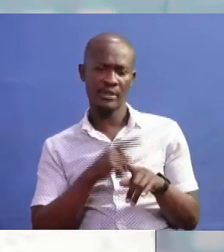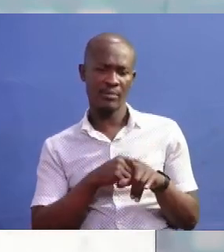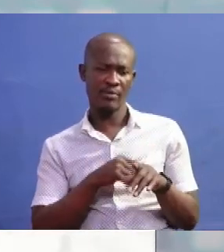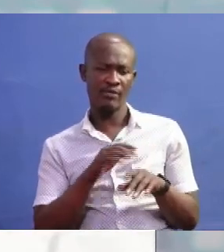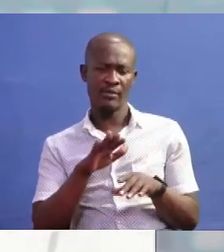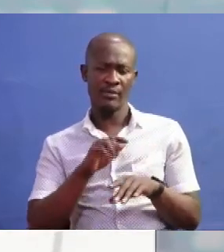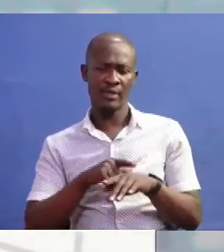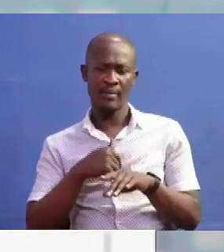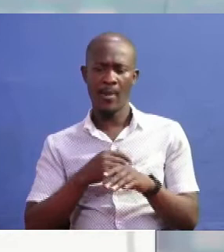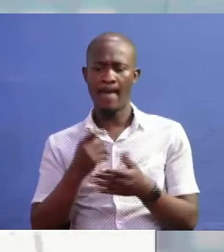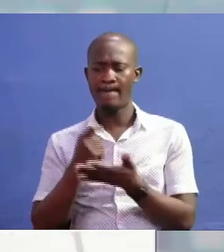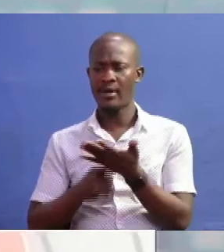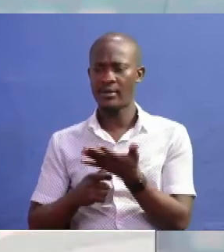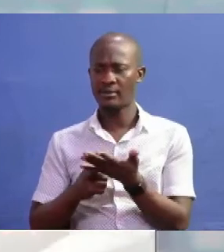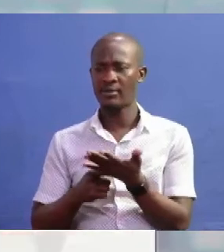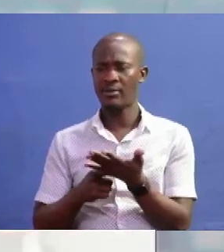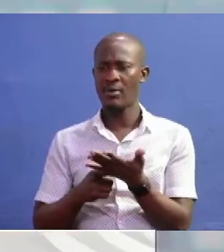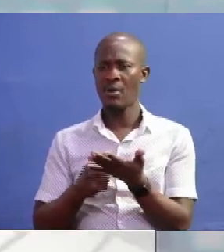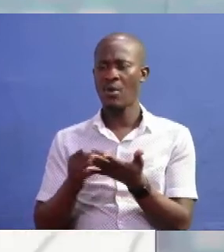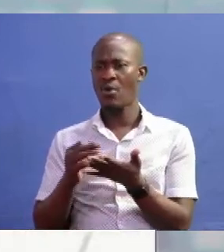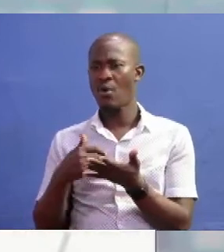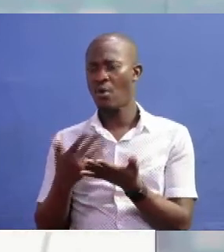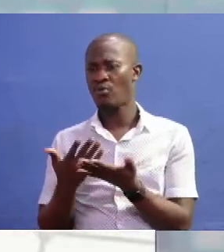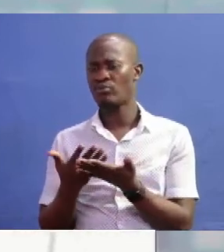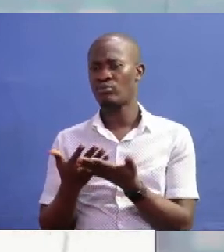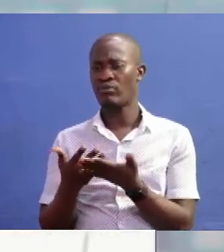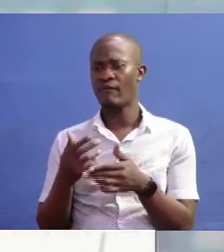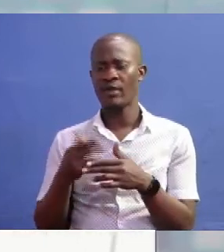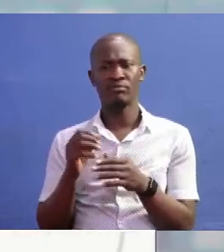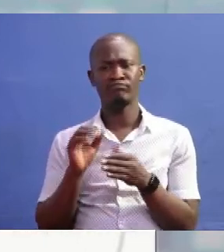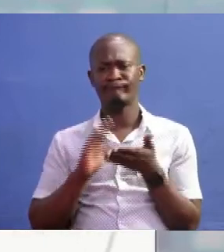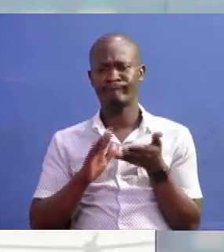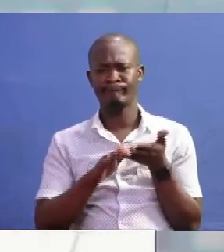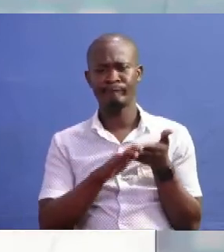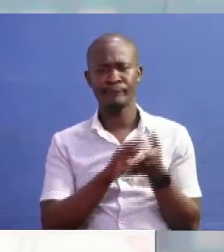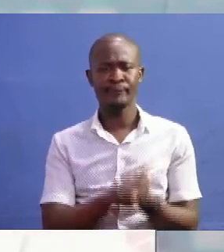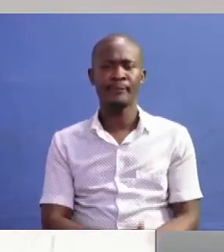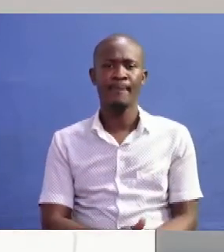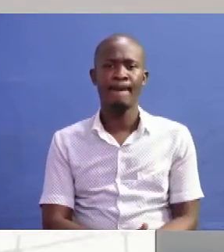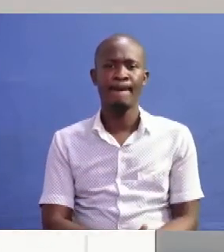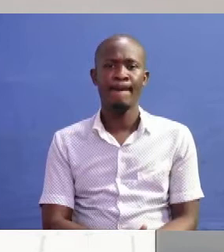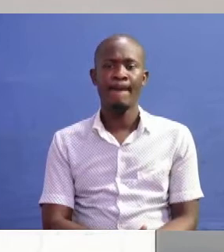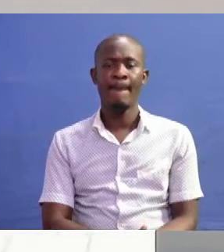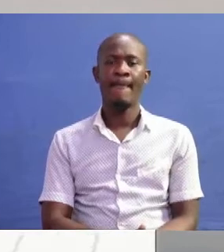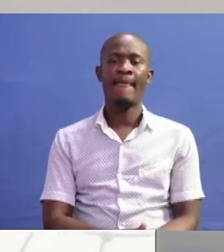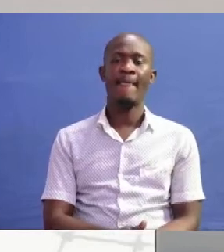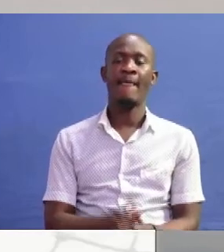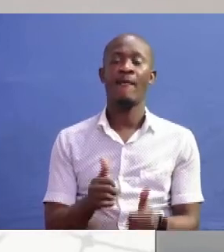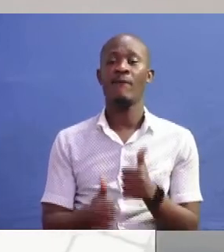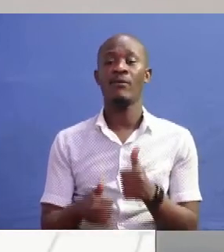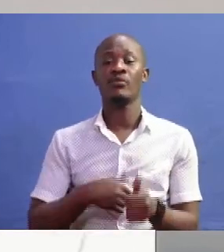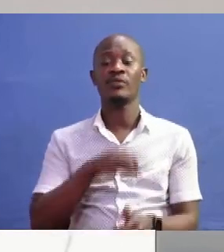the prices of where the stock prices are quite volatile. Yes. Now, which